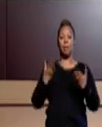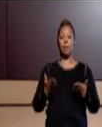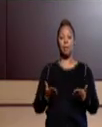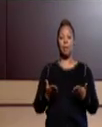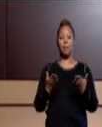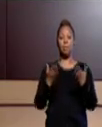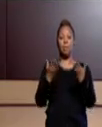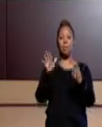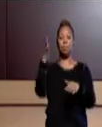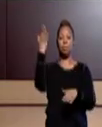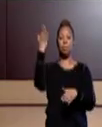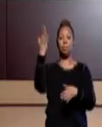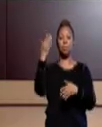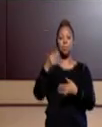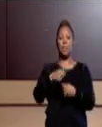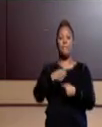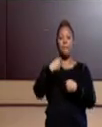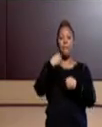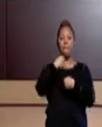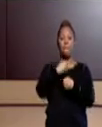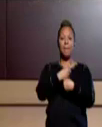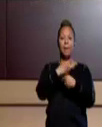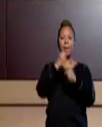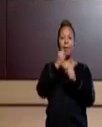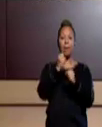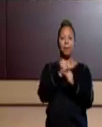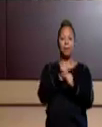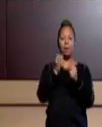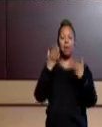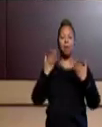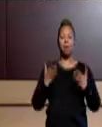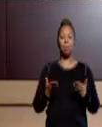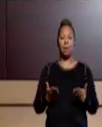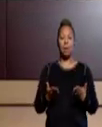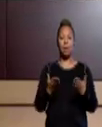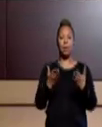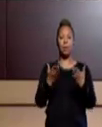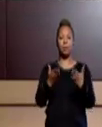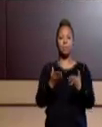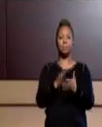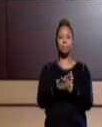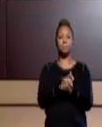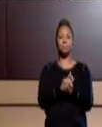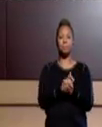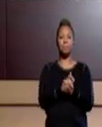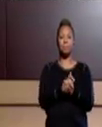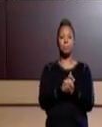Somebody say you made a way. Made a way.